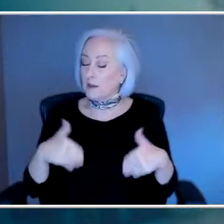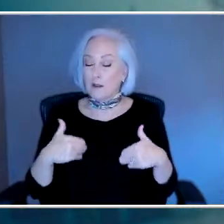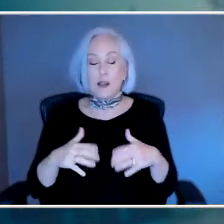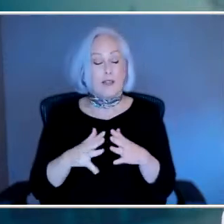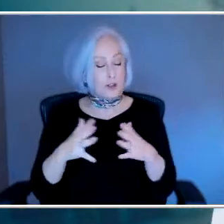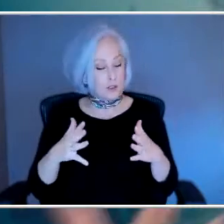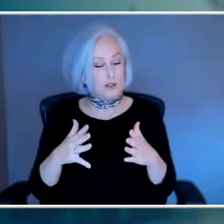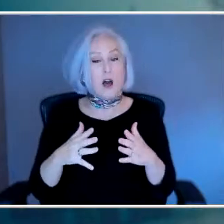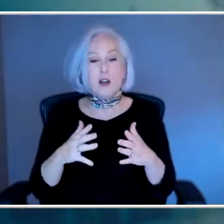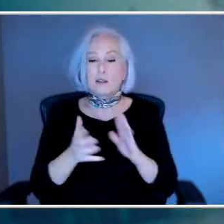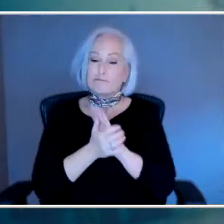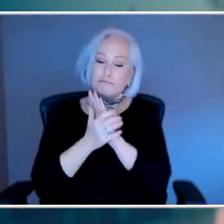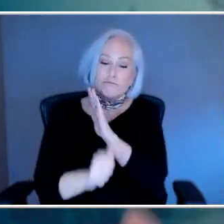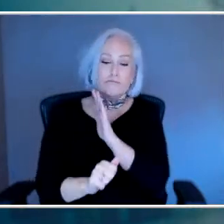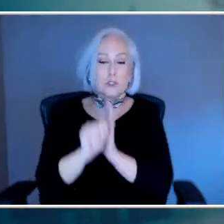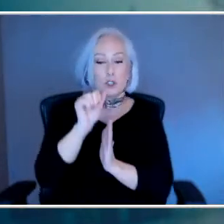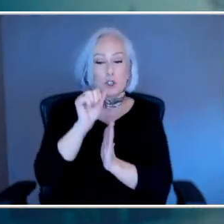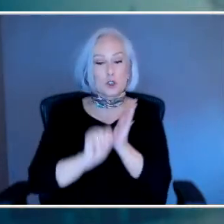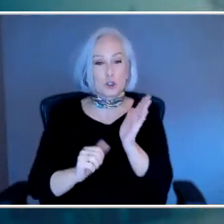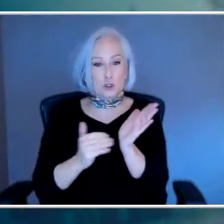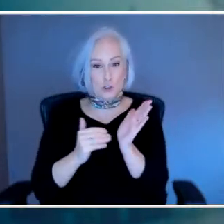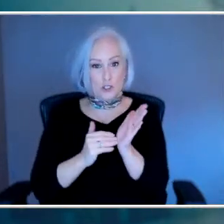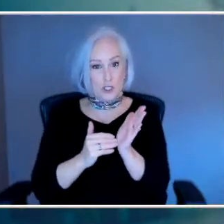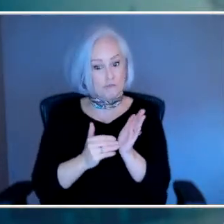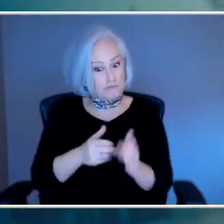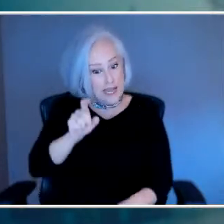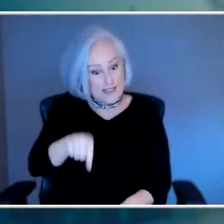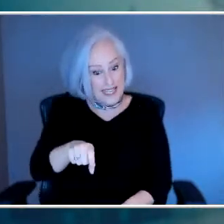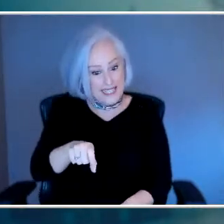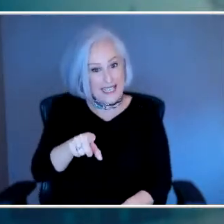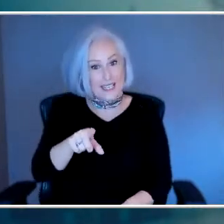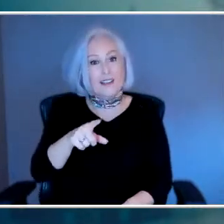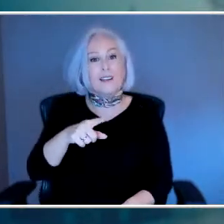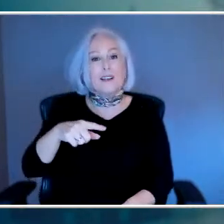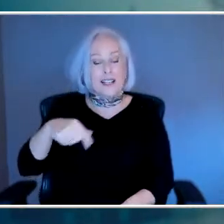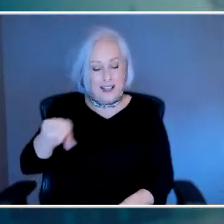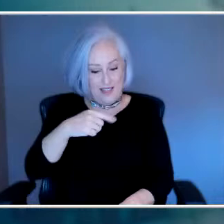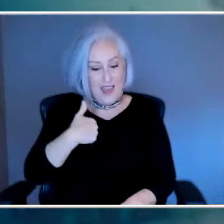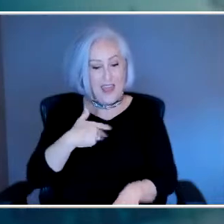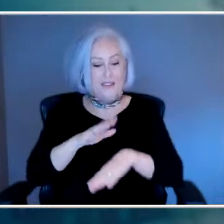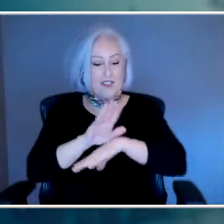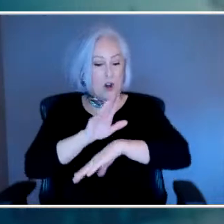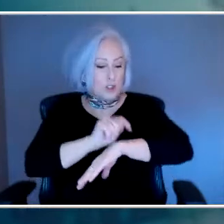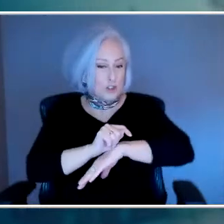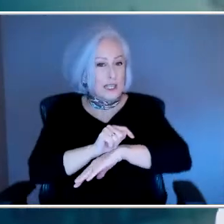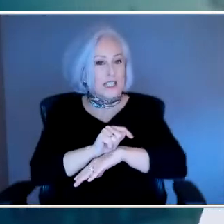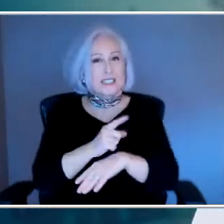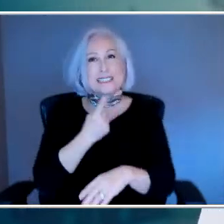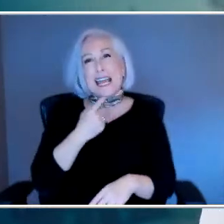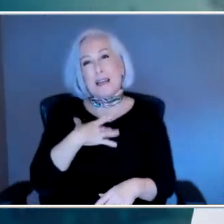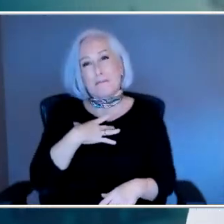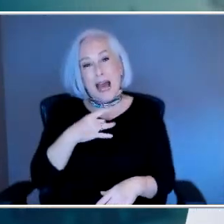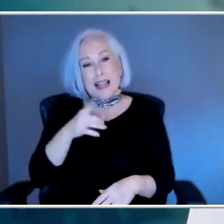locations. And they meet that surgeon and they have the consultation and they say, well, I really like this surgeon, I trust them. But what they need to understand is